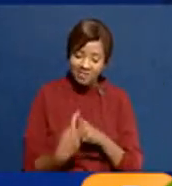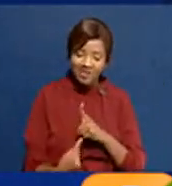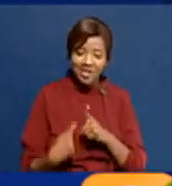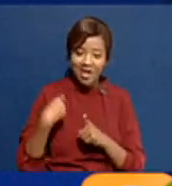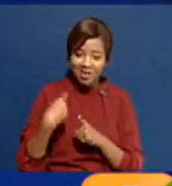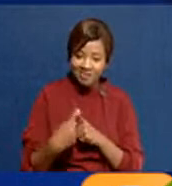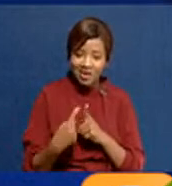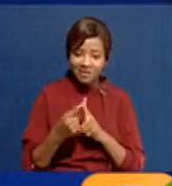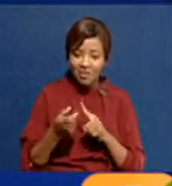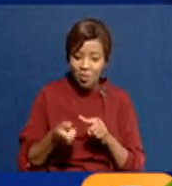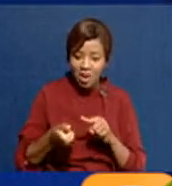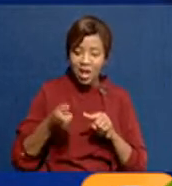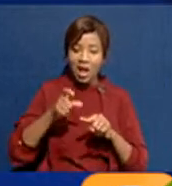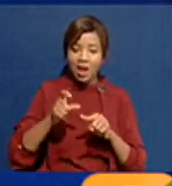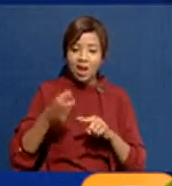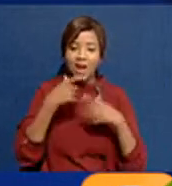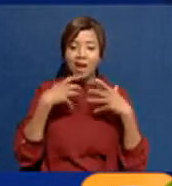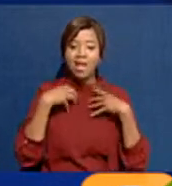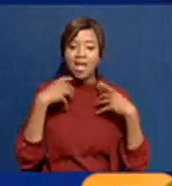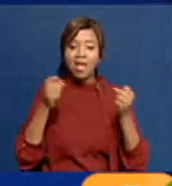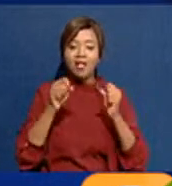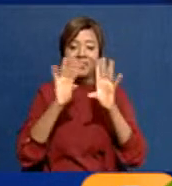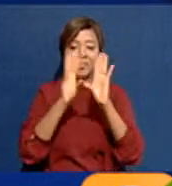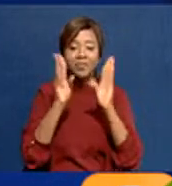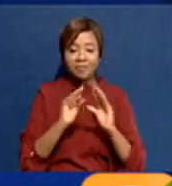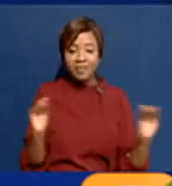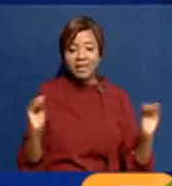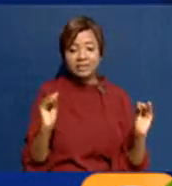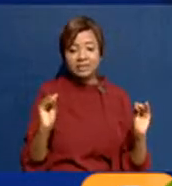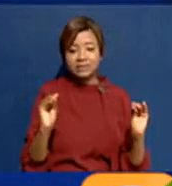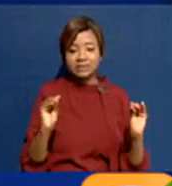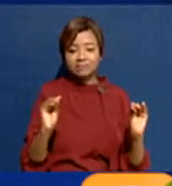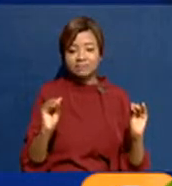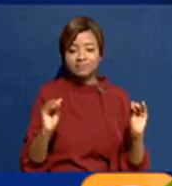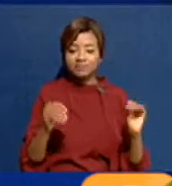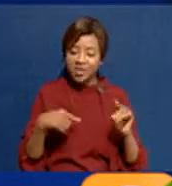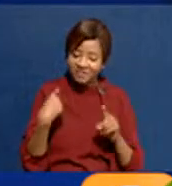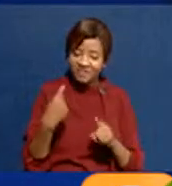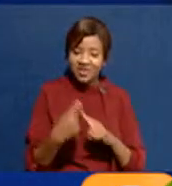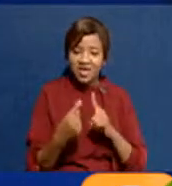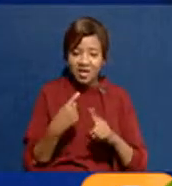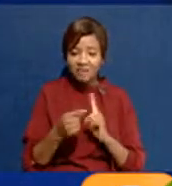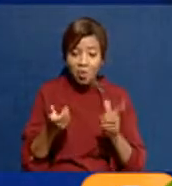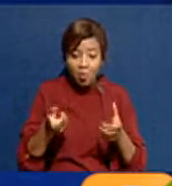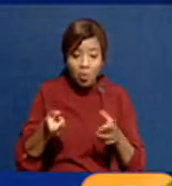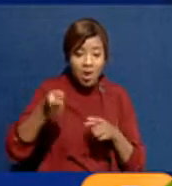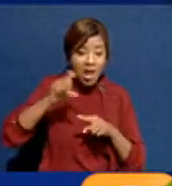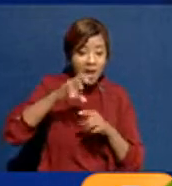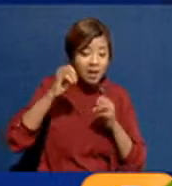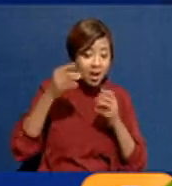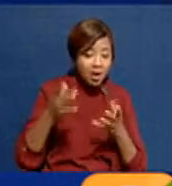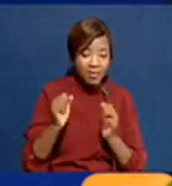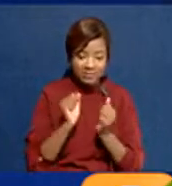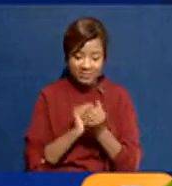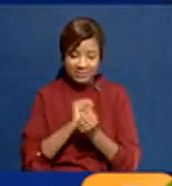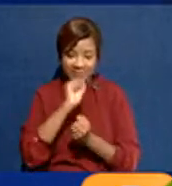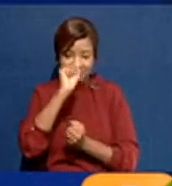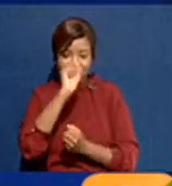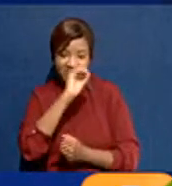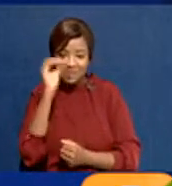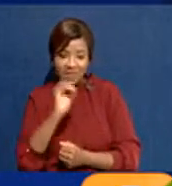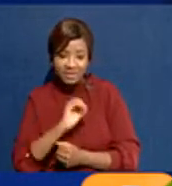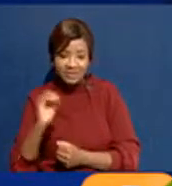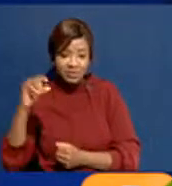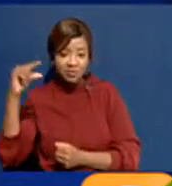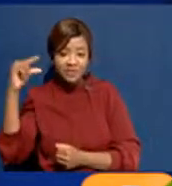increase the budgetary allocation to the health, you know, the health sector by 15% of the GDP. Have we